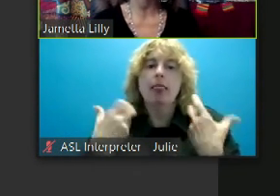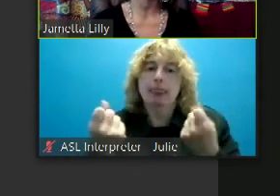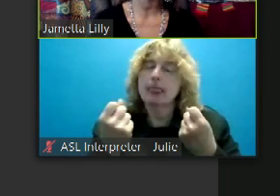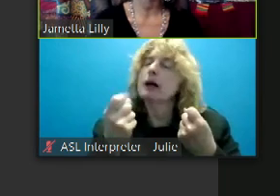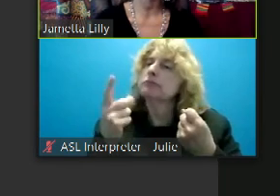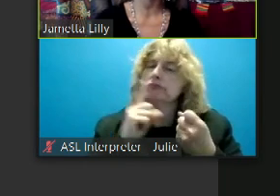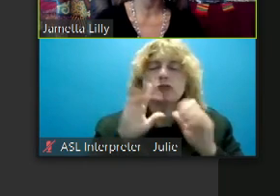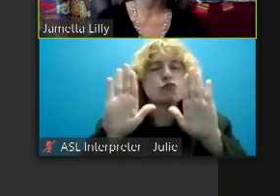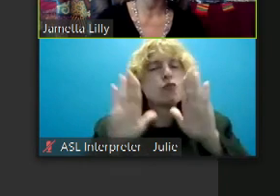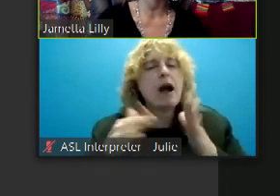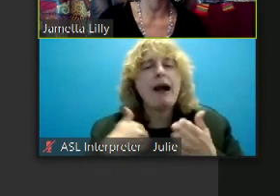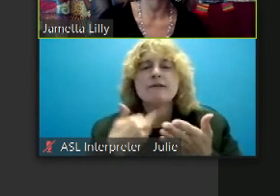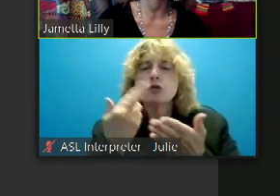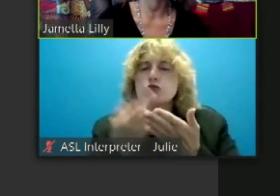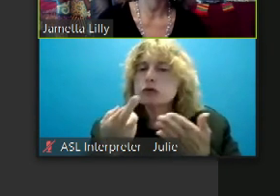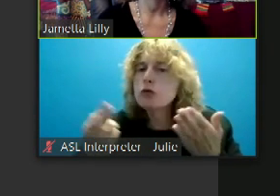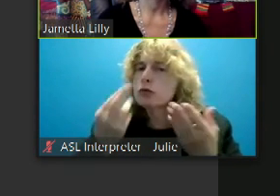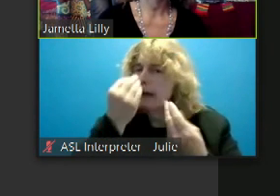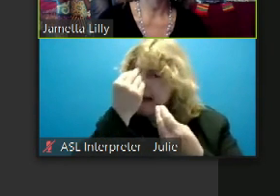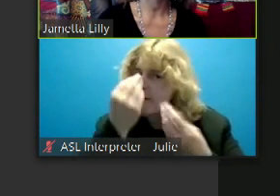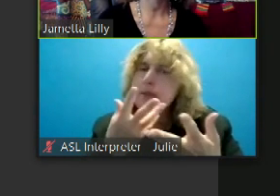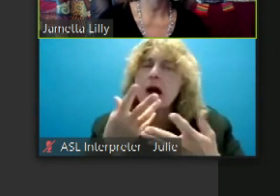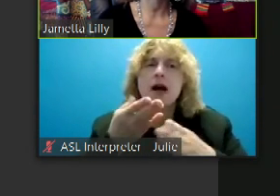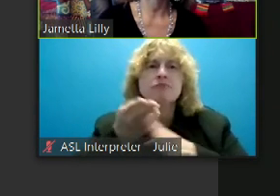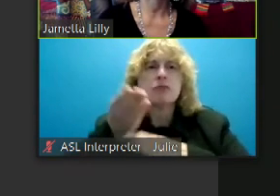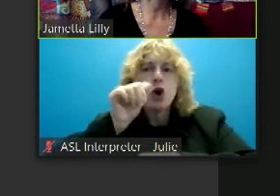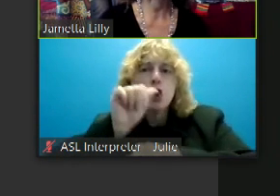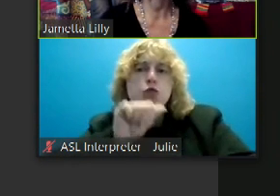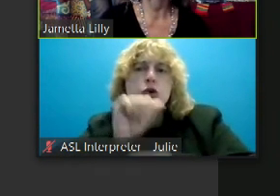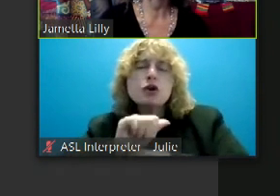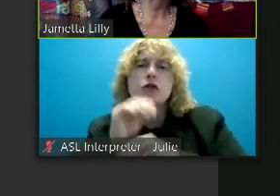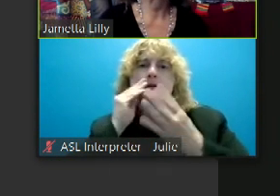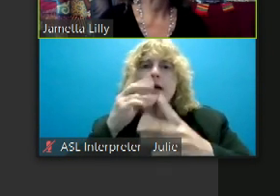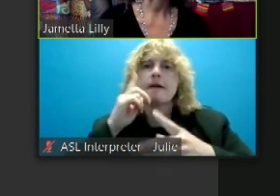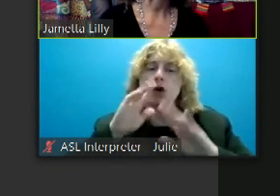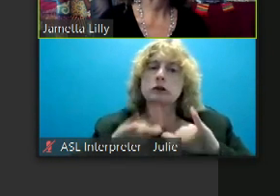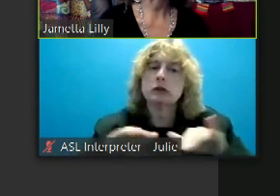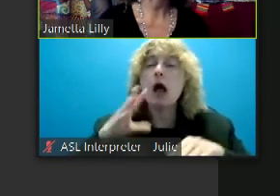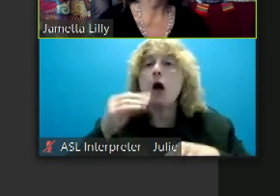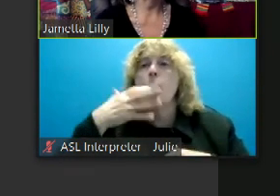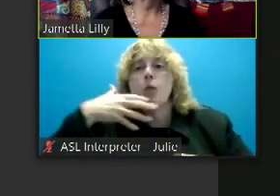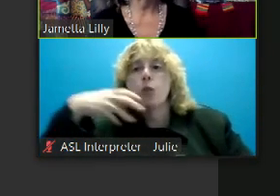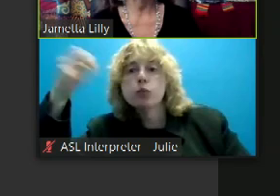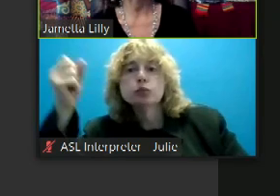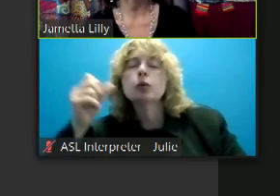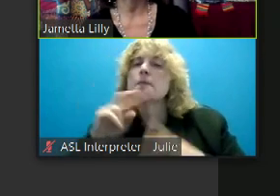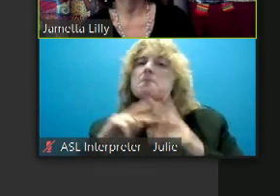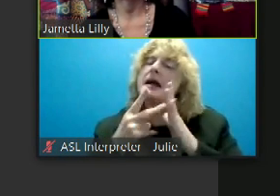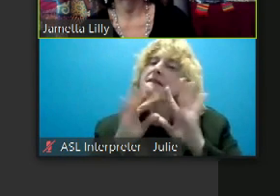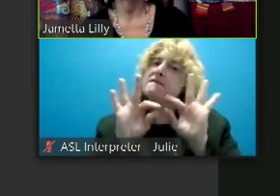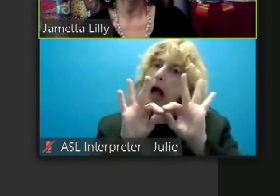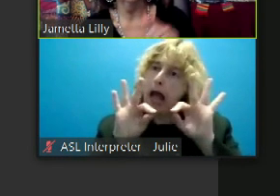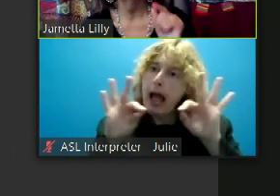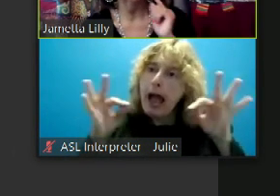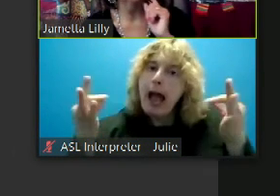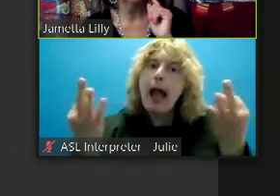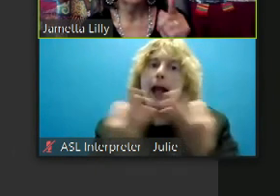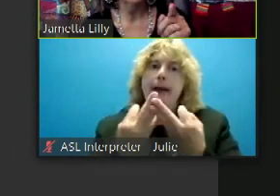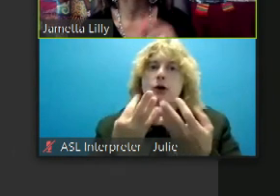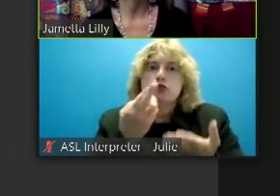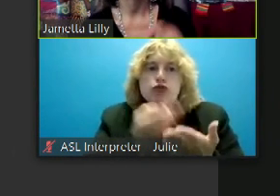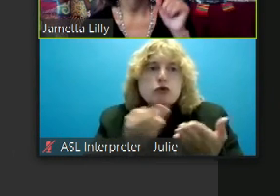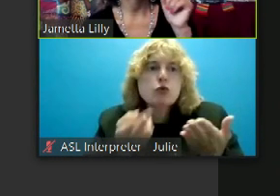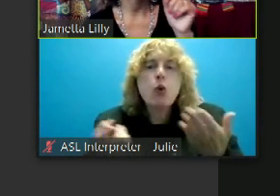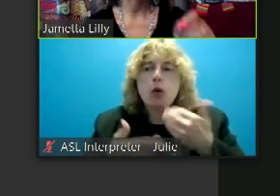and education and career information for children that are older. So in other words, it is a family resource fair while we are